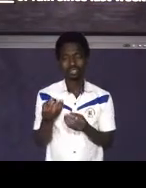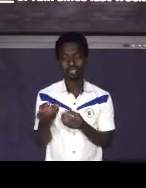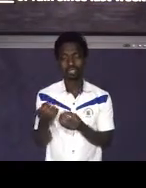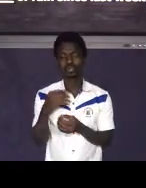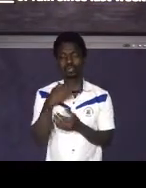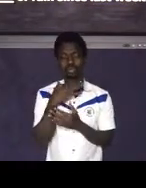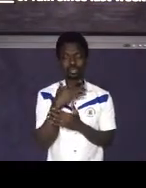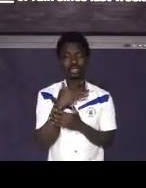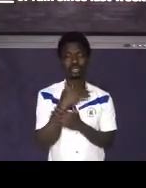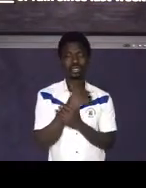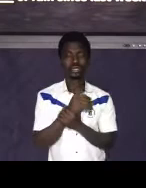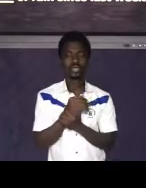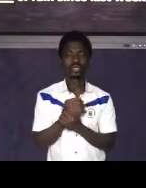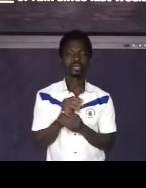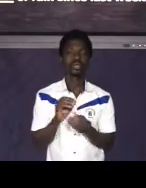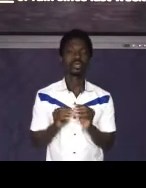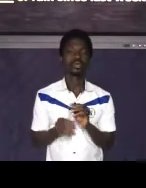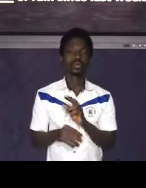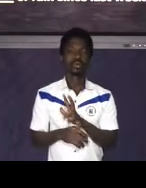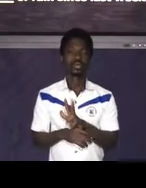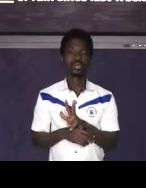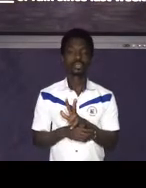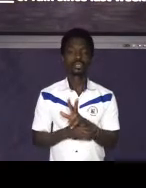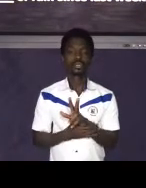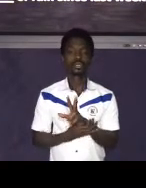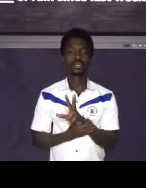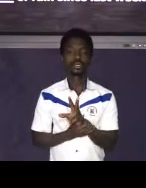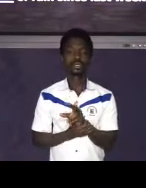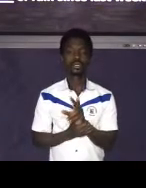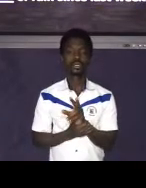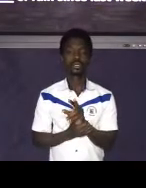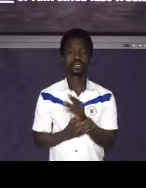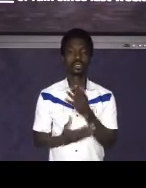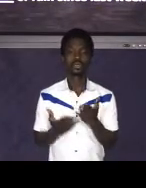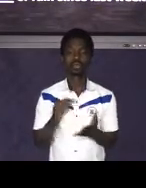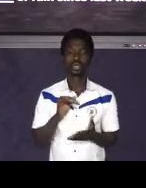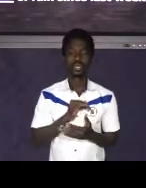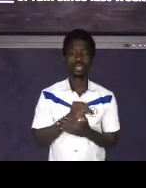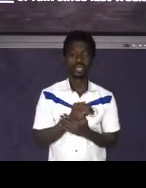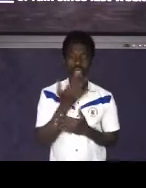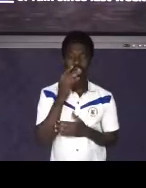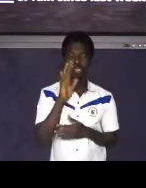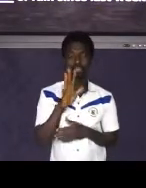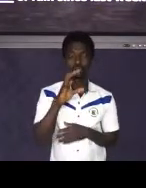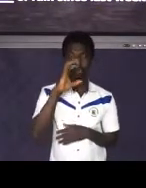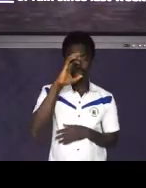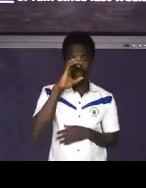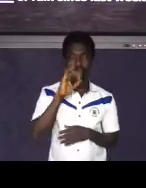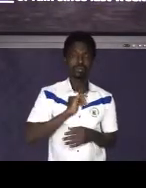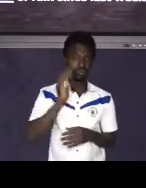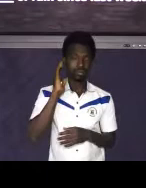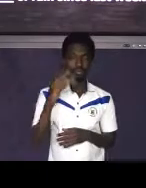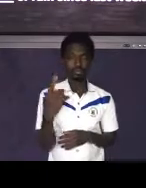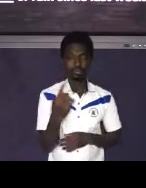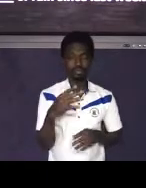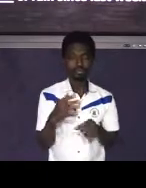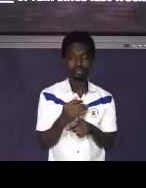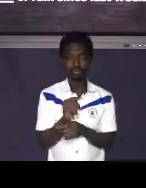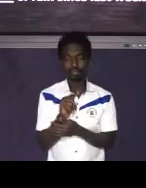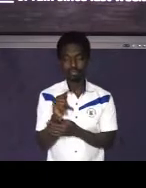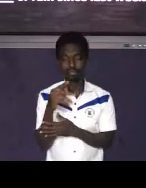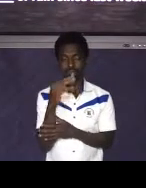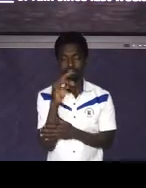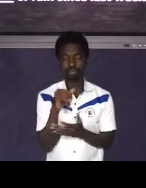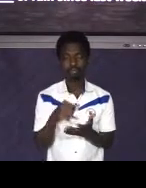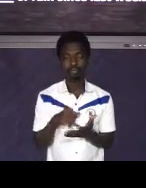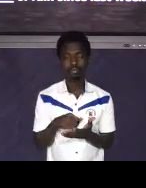particles of dirt? Number 3, may I taste your drink? I will only take dash